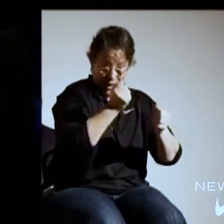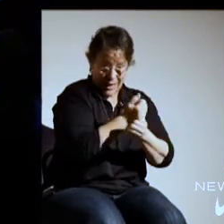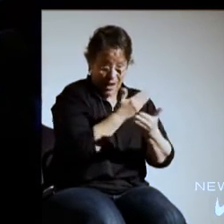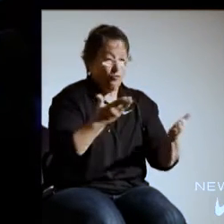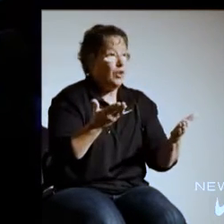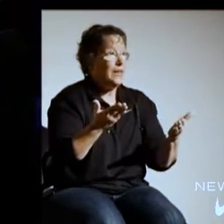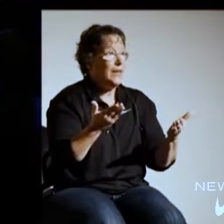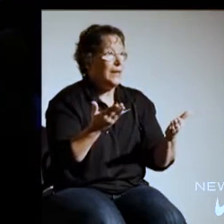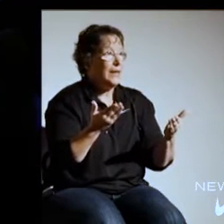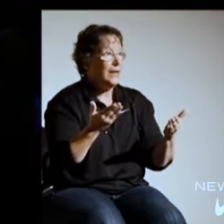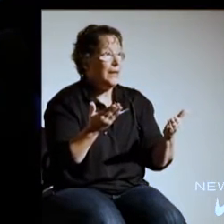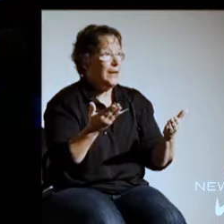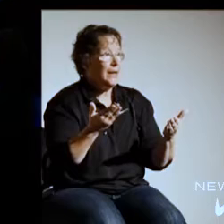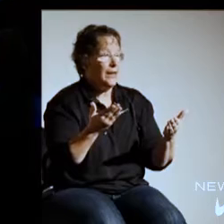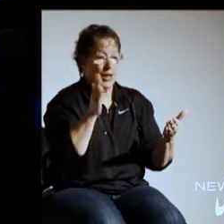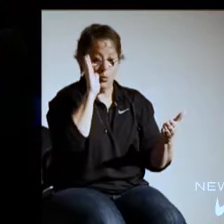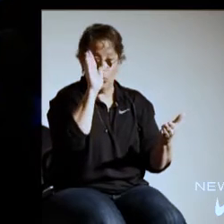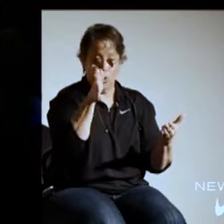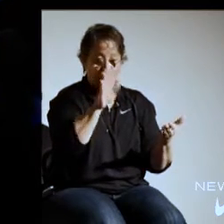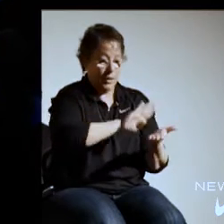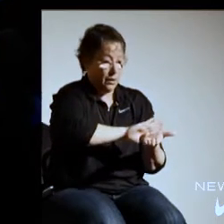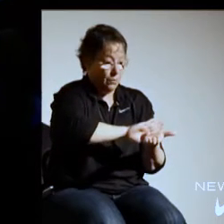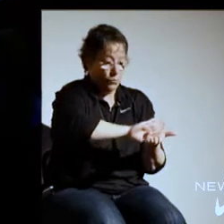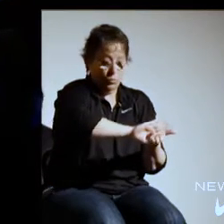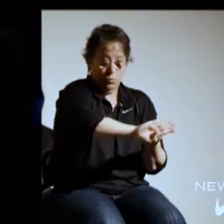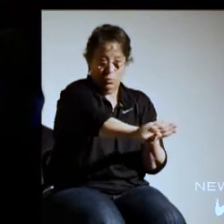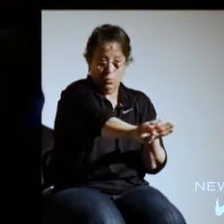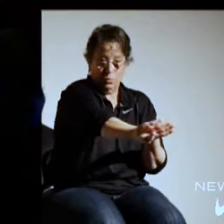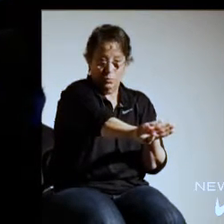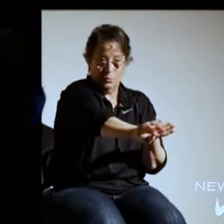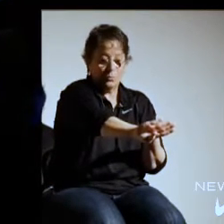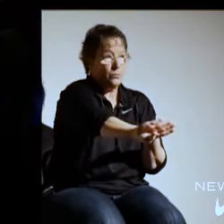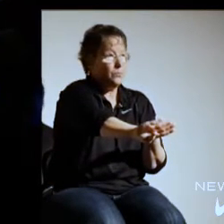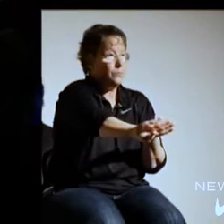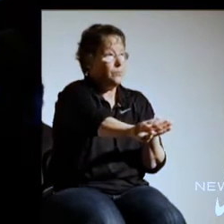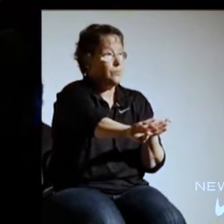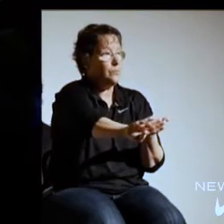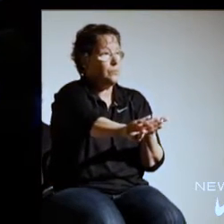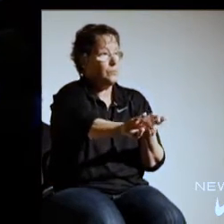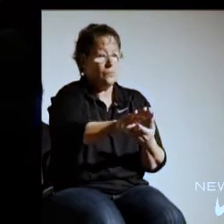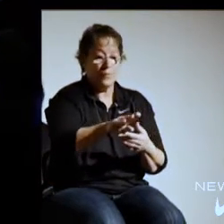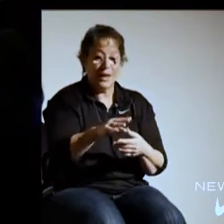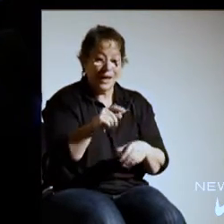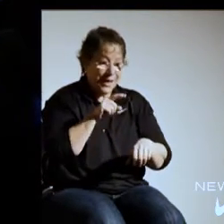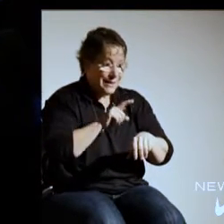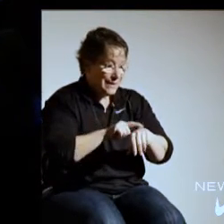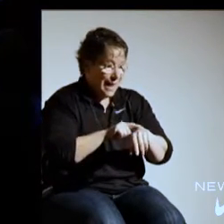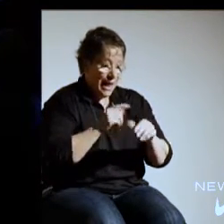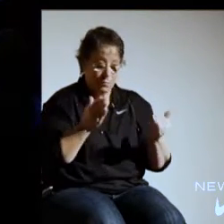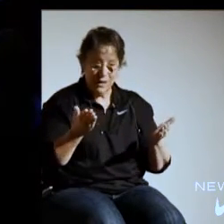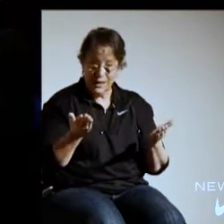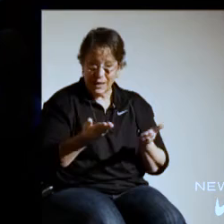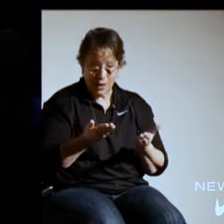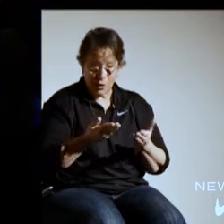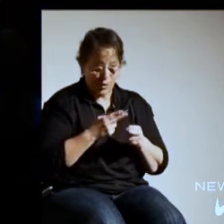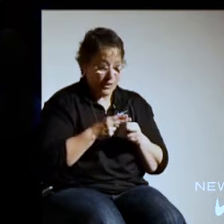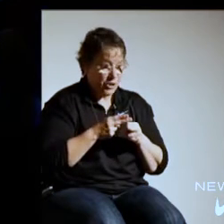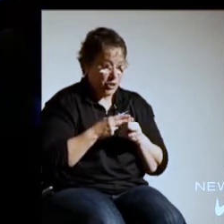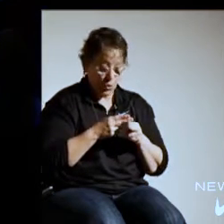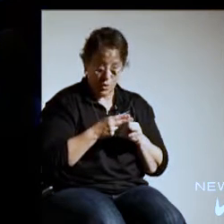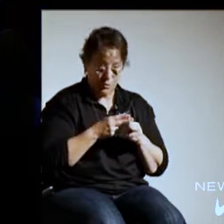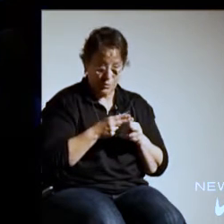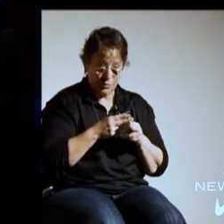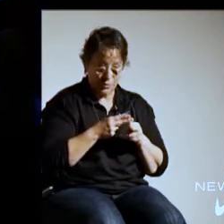it be laid bare." Friends, our time here is brief.